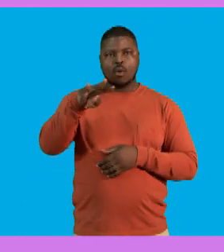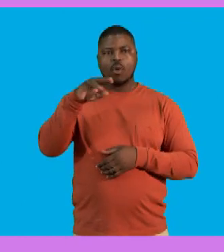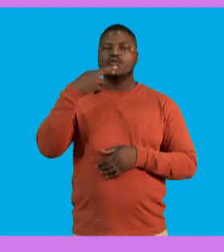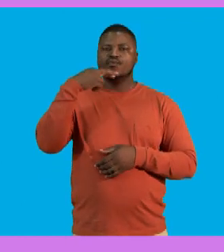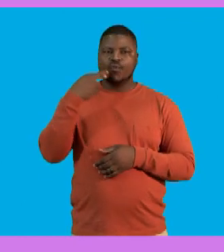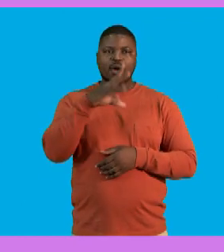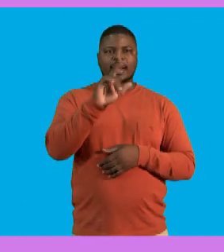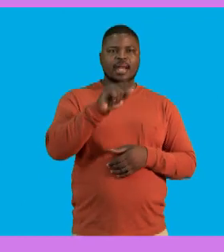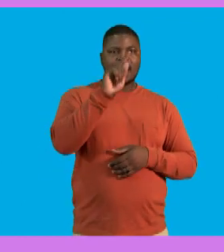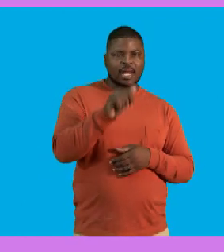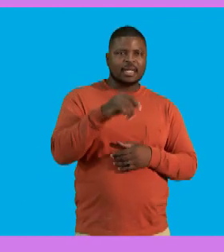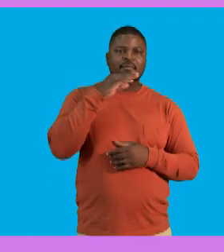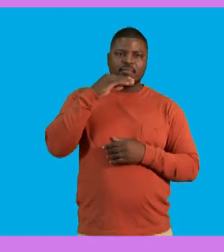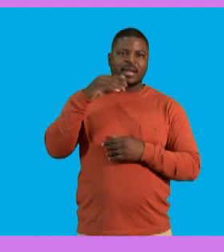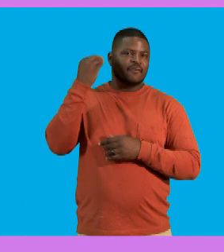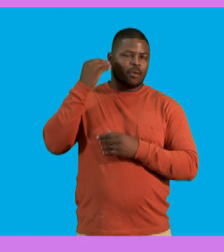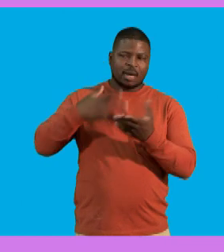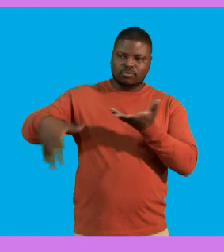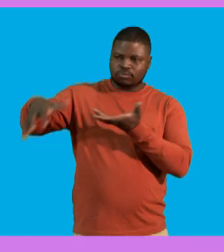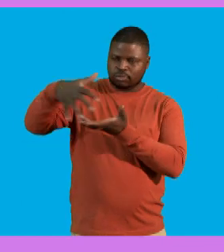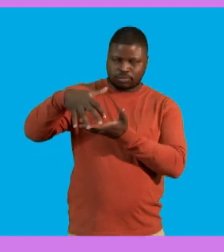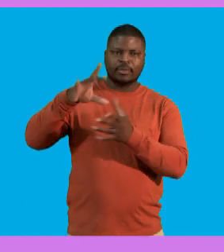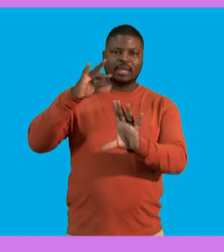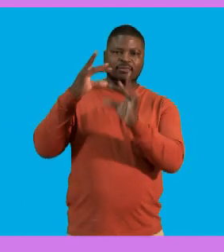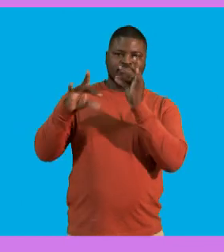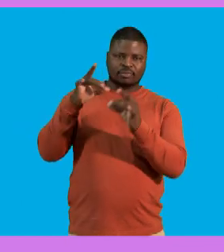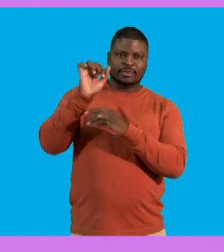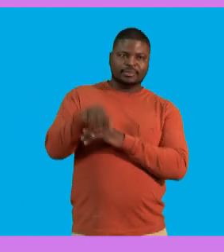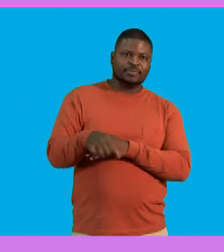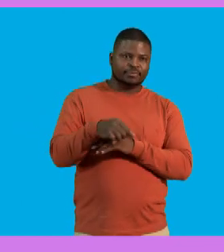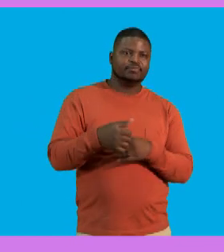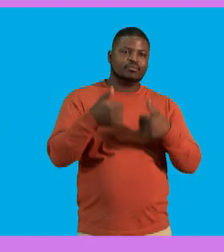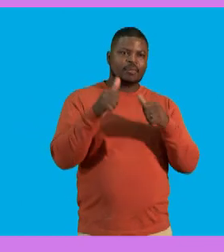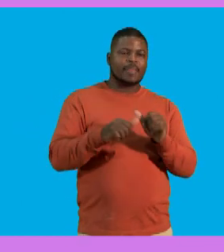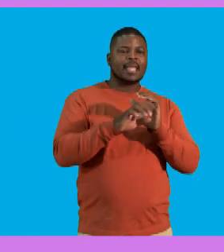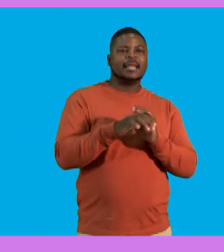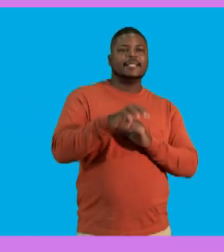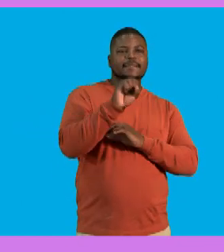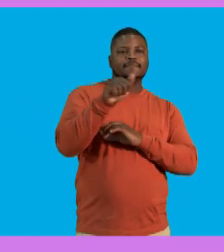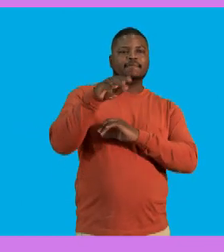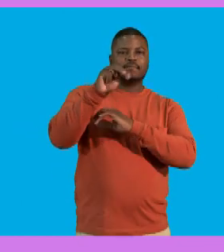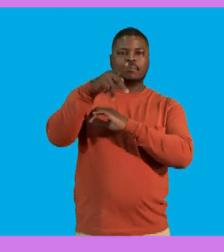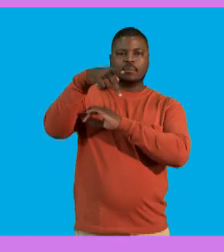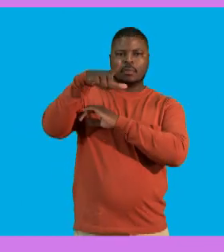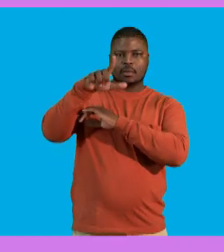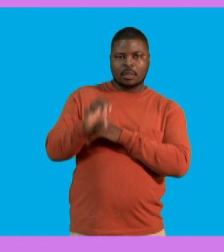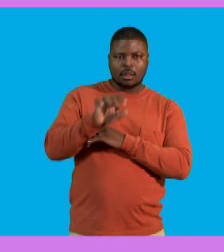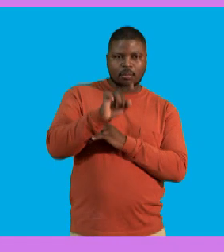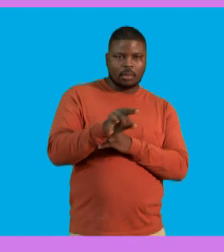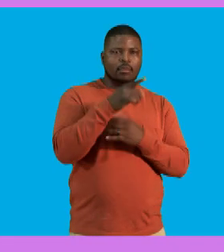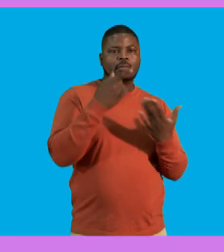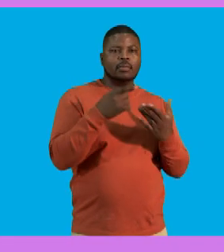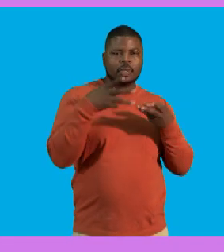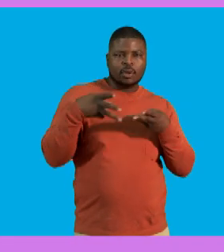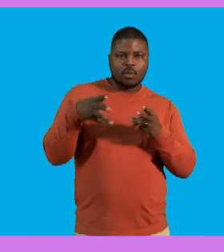analysis has been done. A sample, the smaller representation of the population that data can be collected